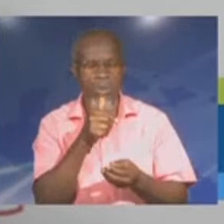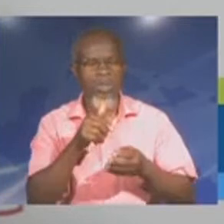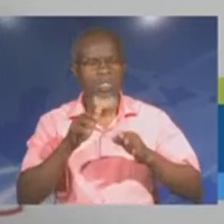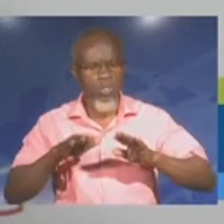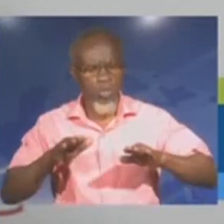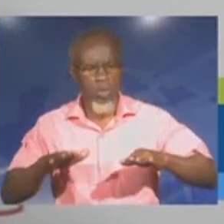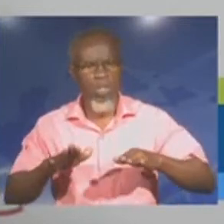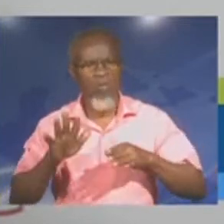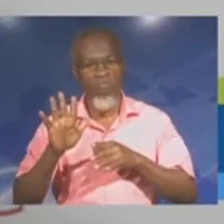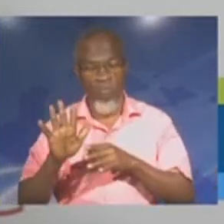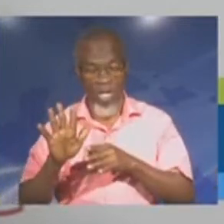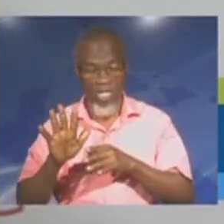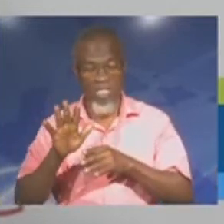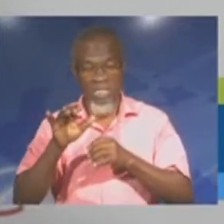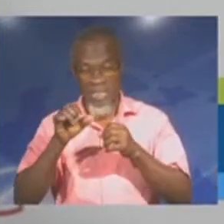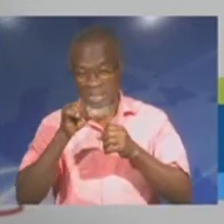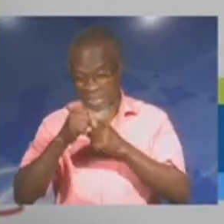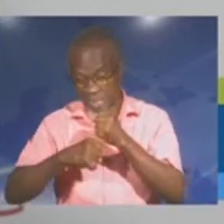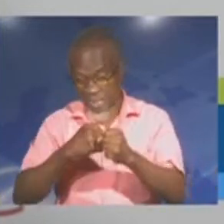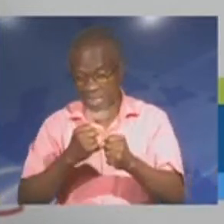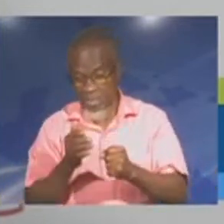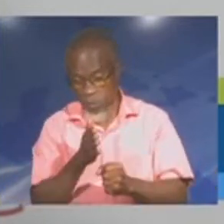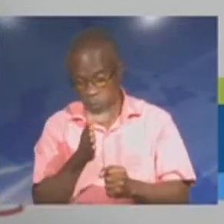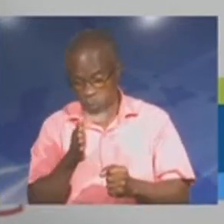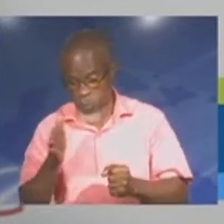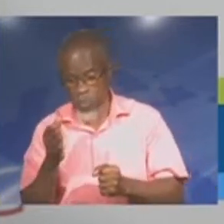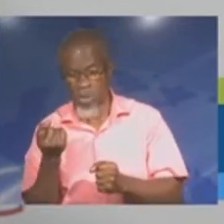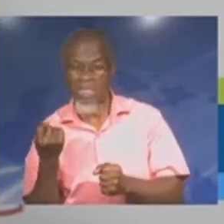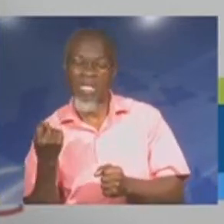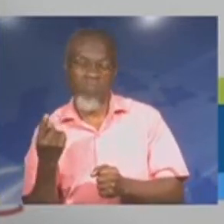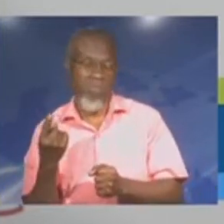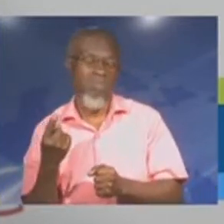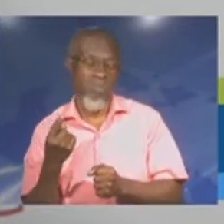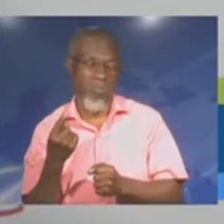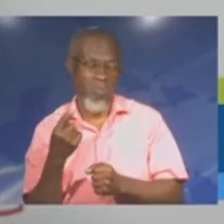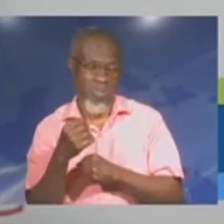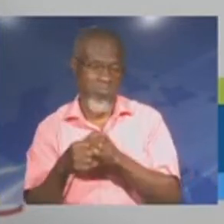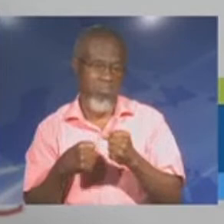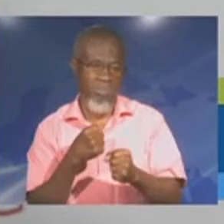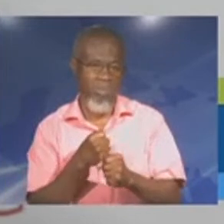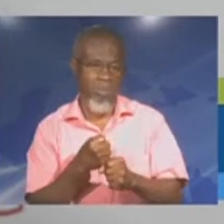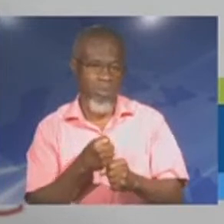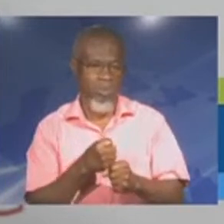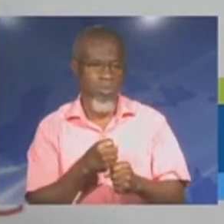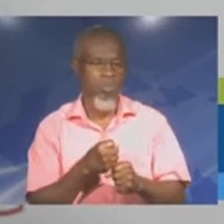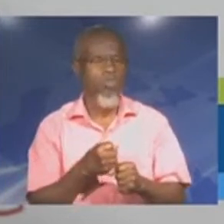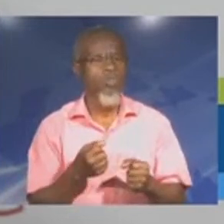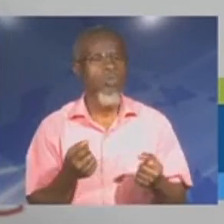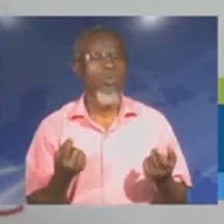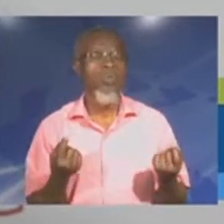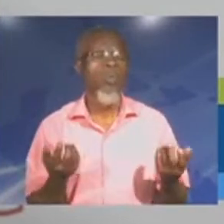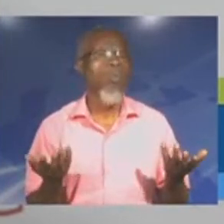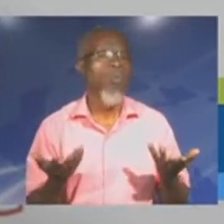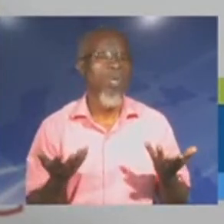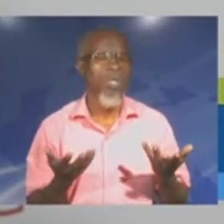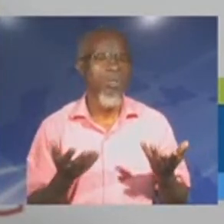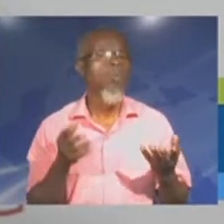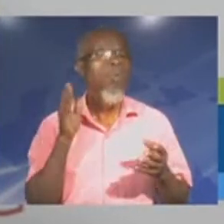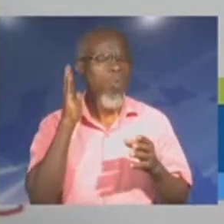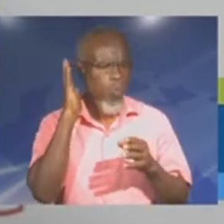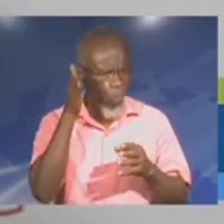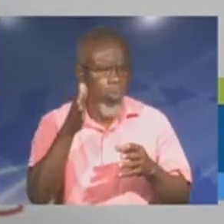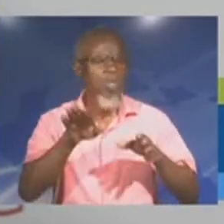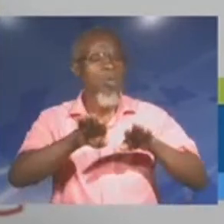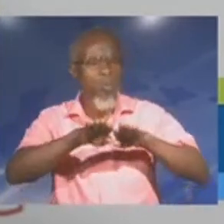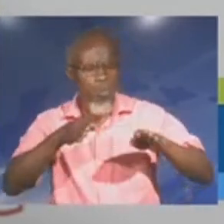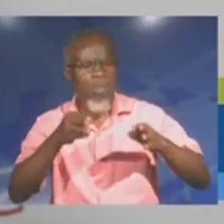possible. So we are going to expand the number of sites outside of the MassVac